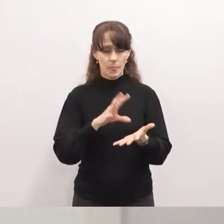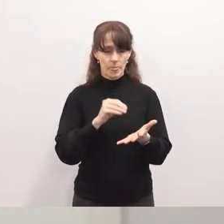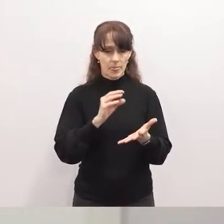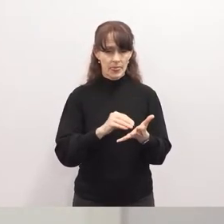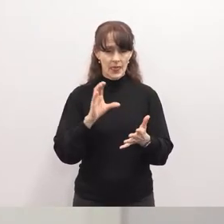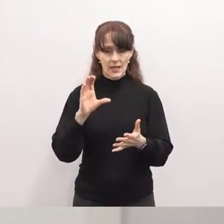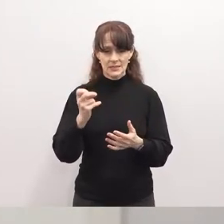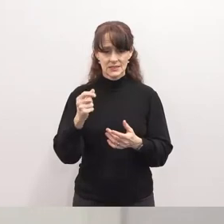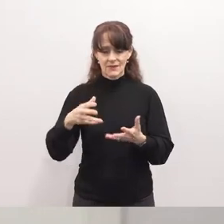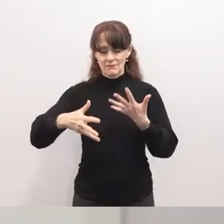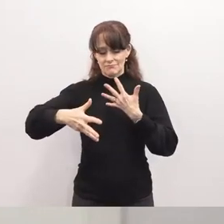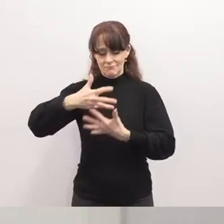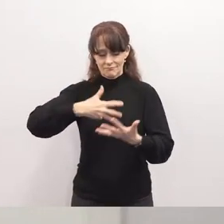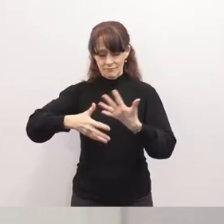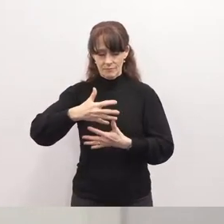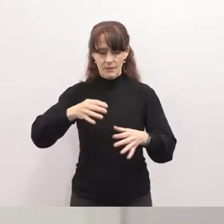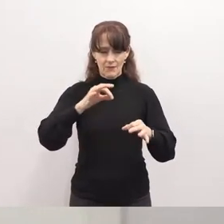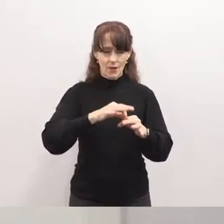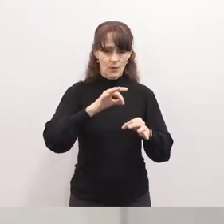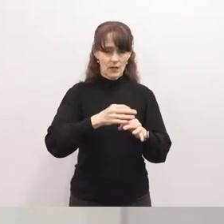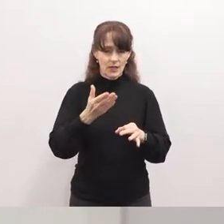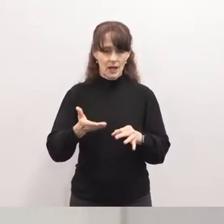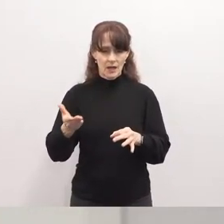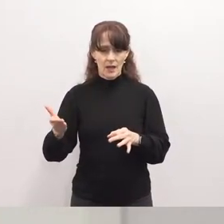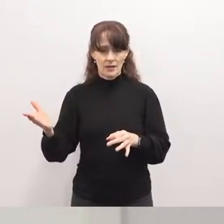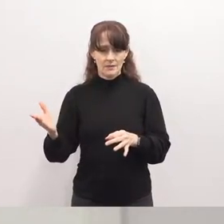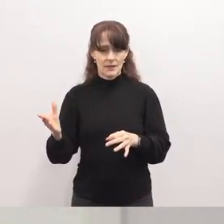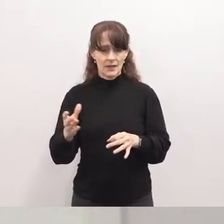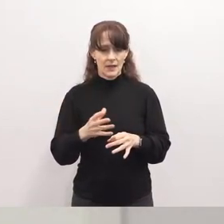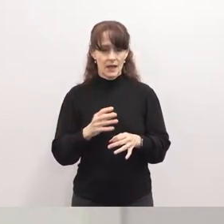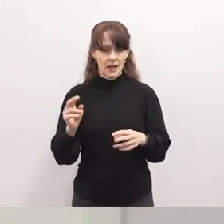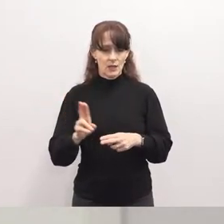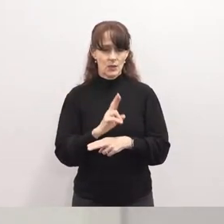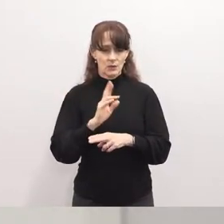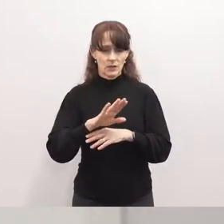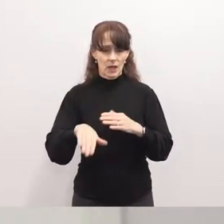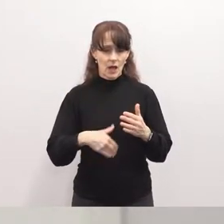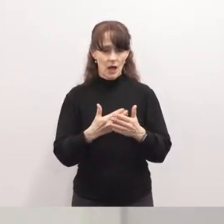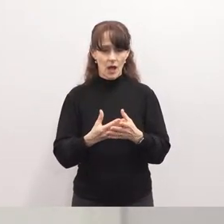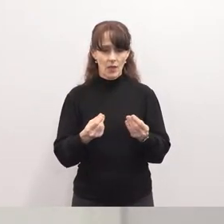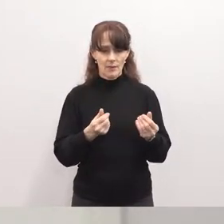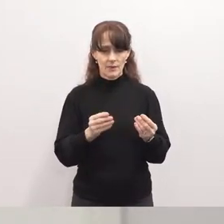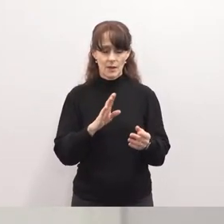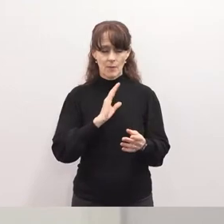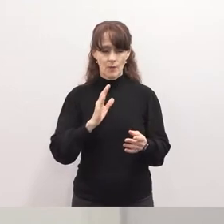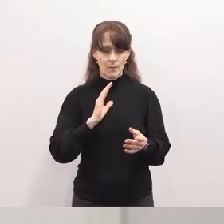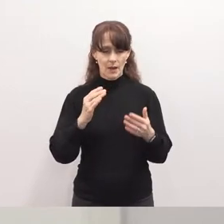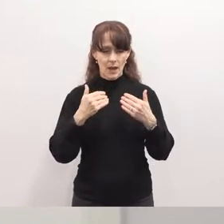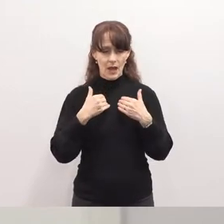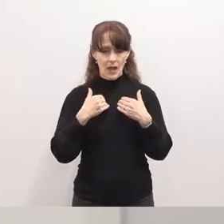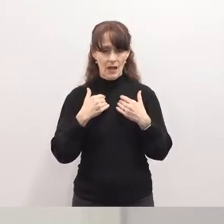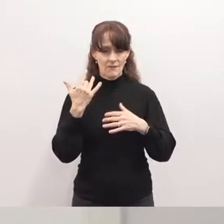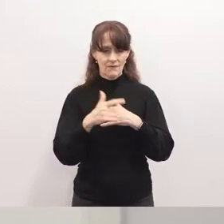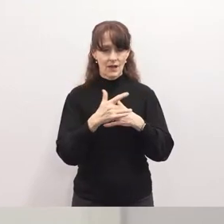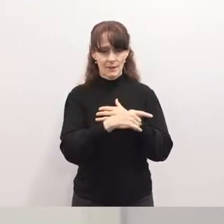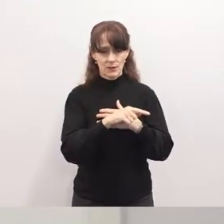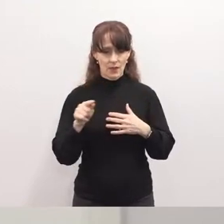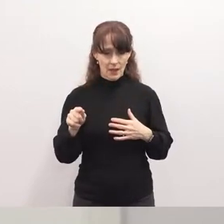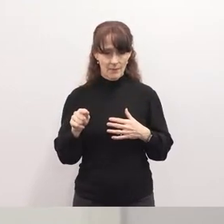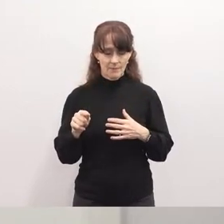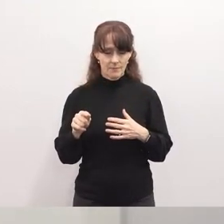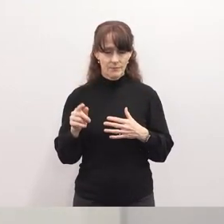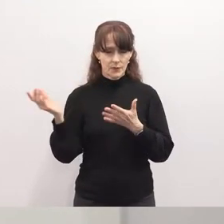civic engagement, voting on items, and using all of the materials that board members have publicly available to them